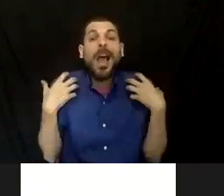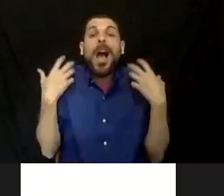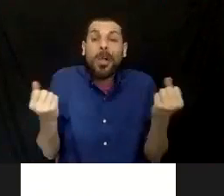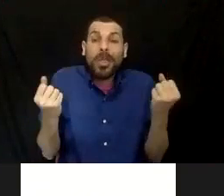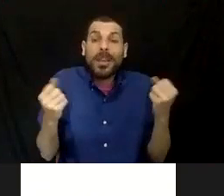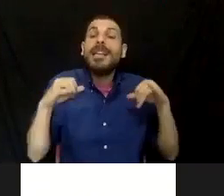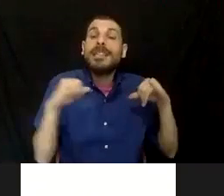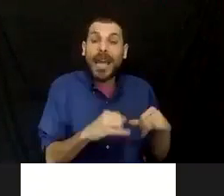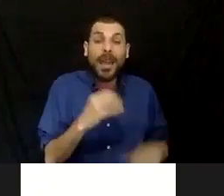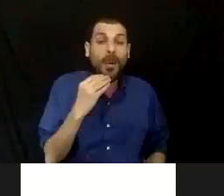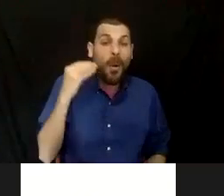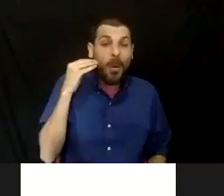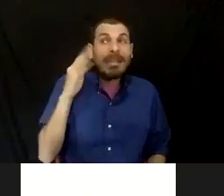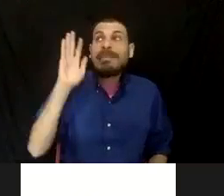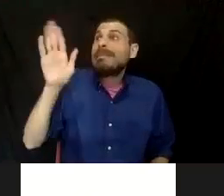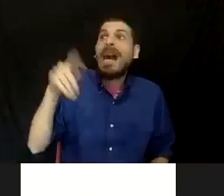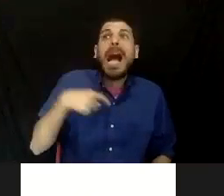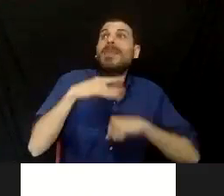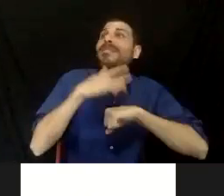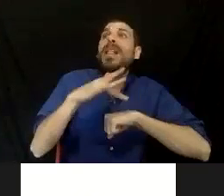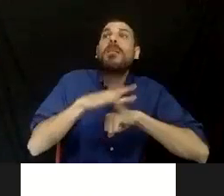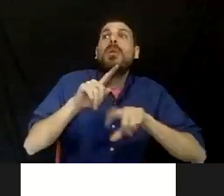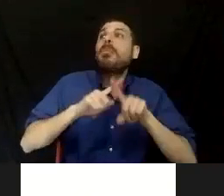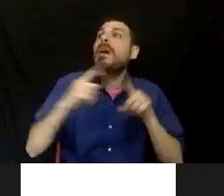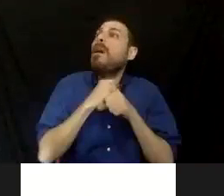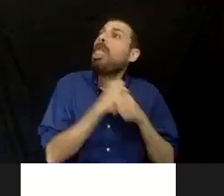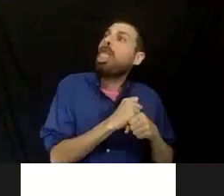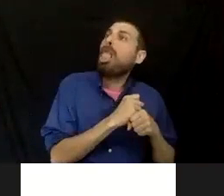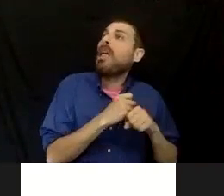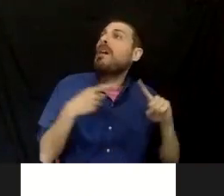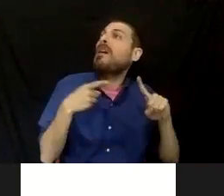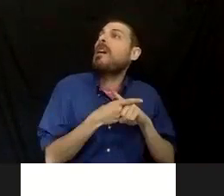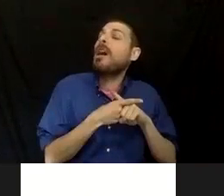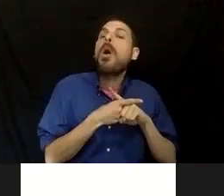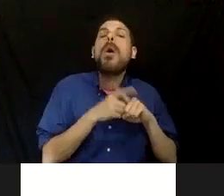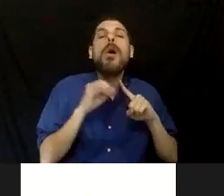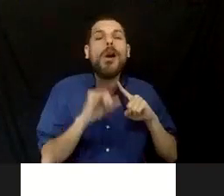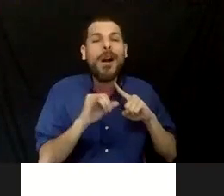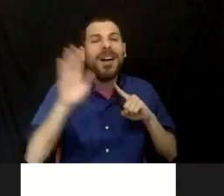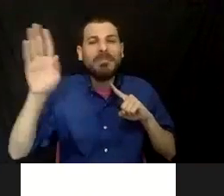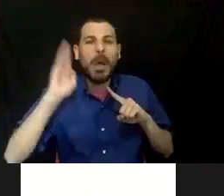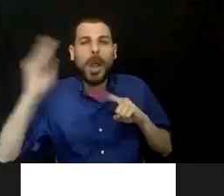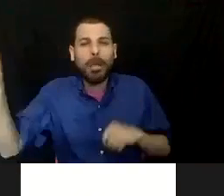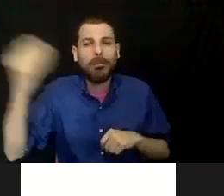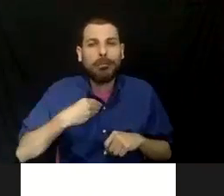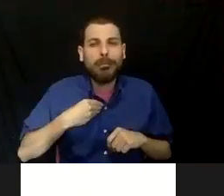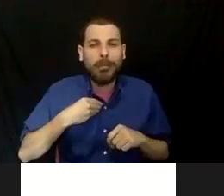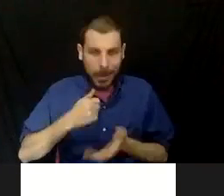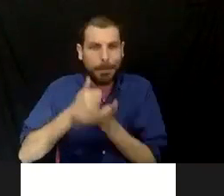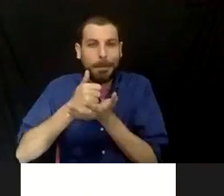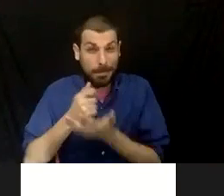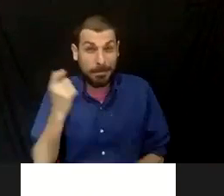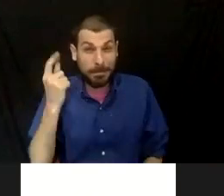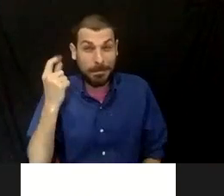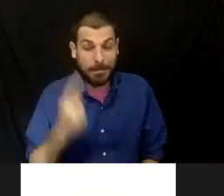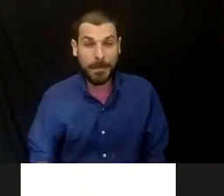quarantined to be considered available to work. So that other requirement that you must